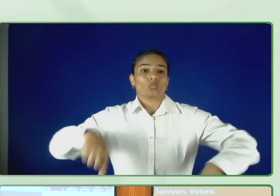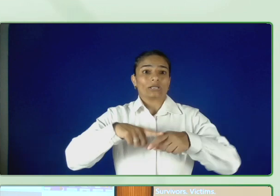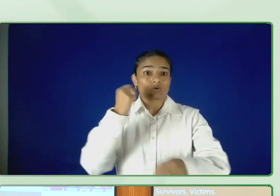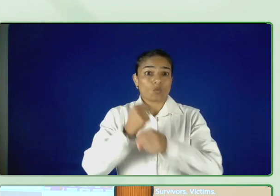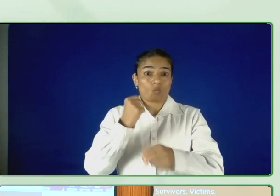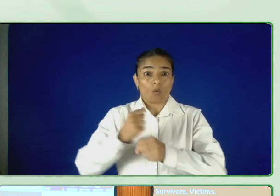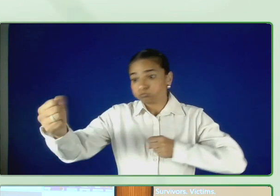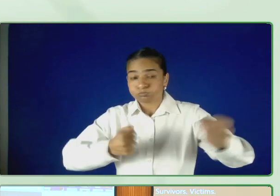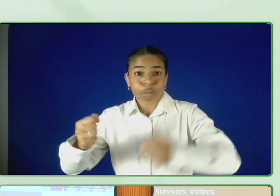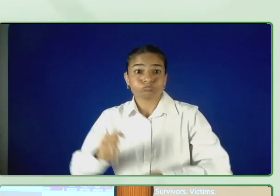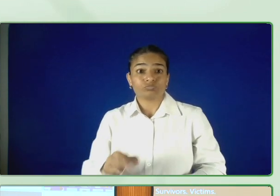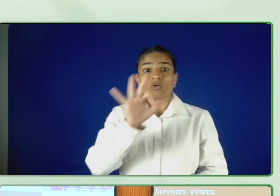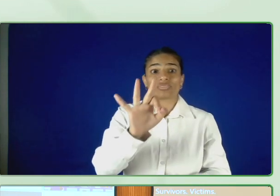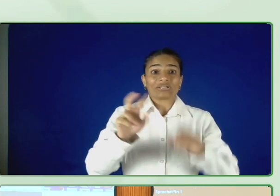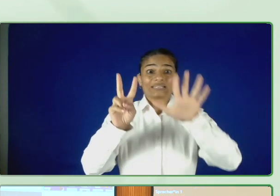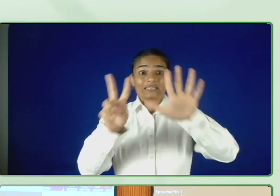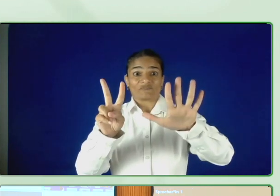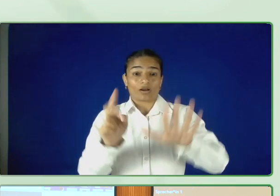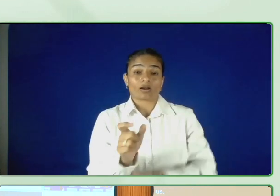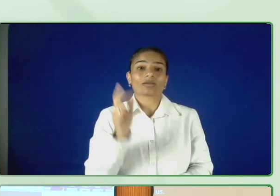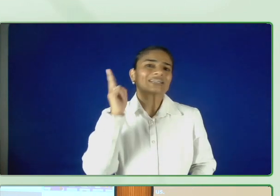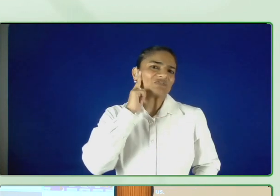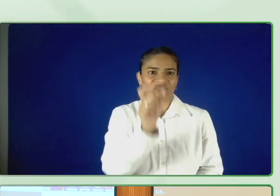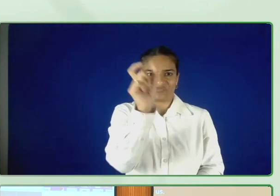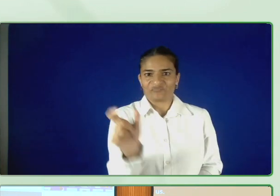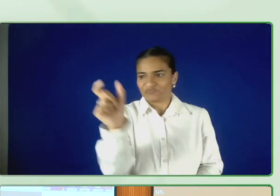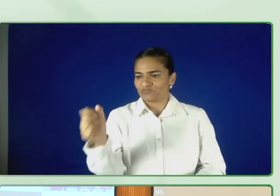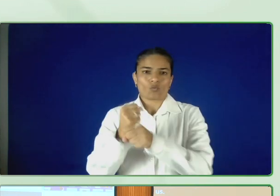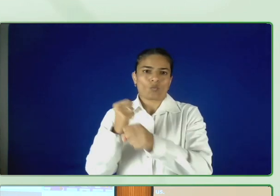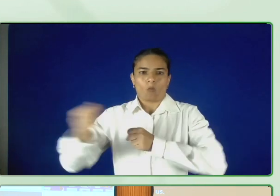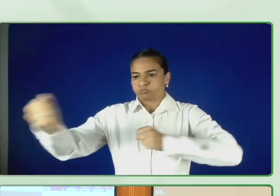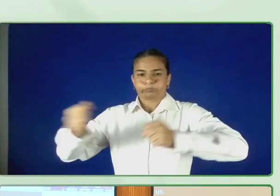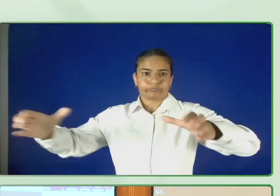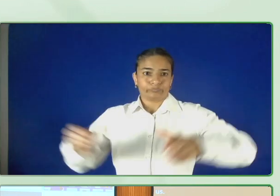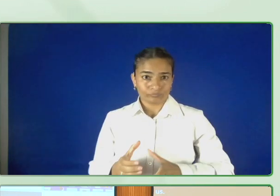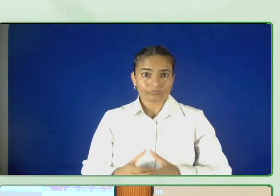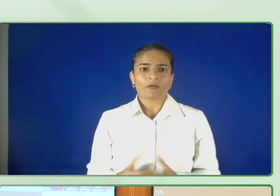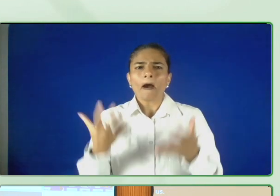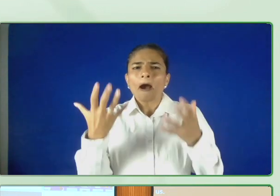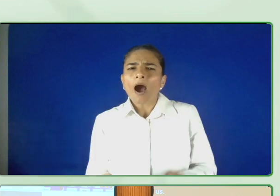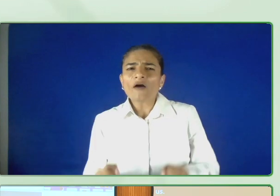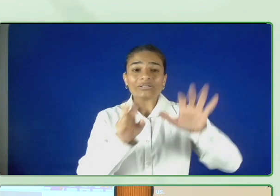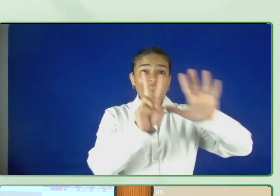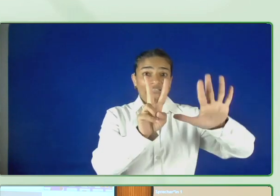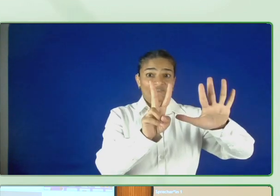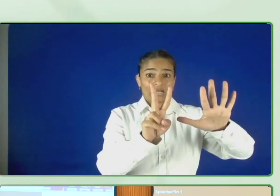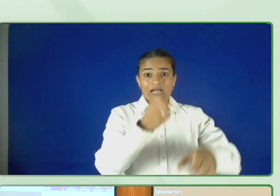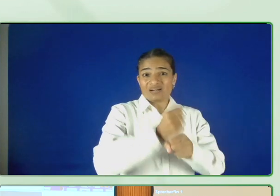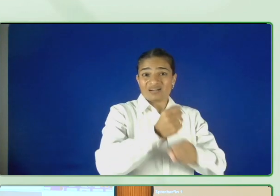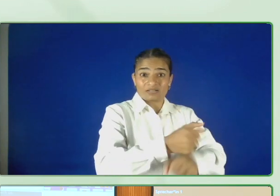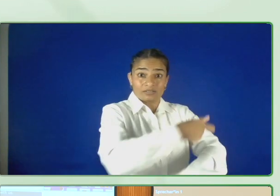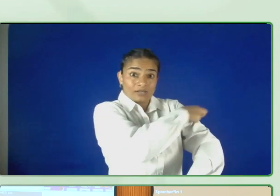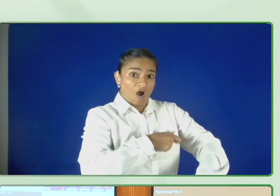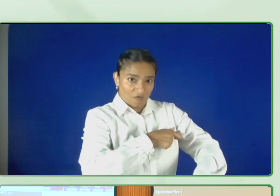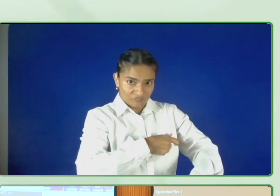us. And currently, we have 7 staff members who are deaf. 30 of them have developed their